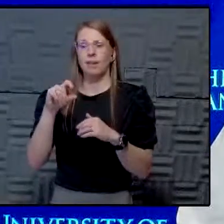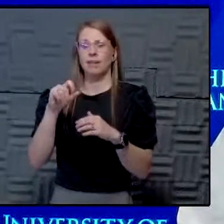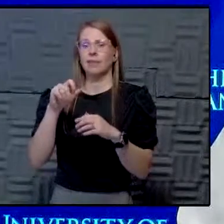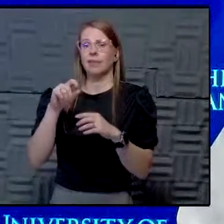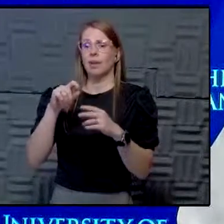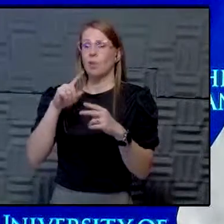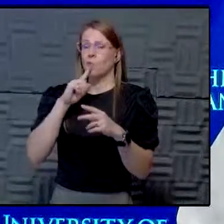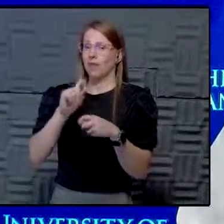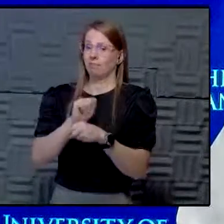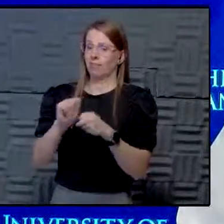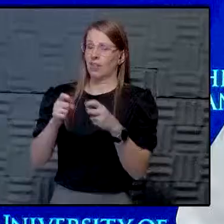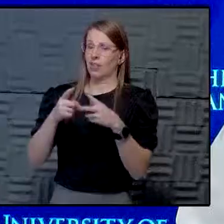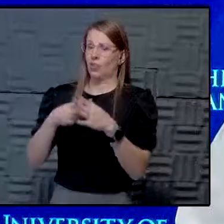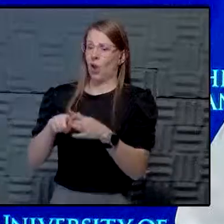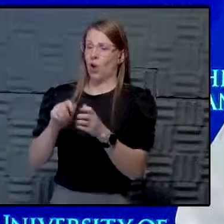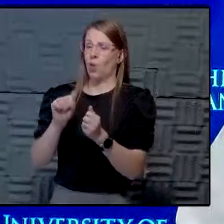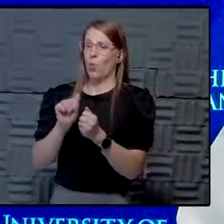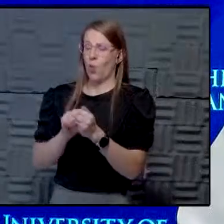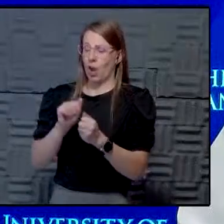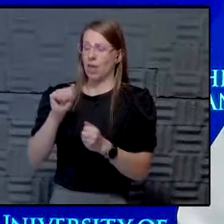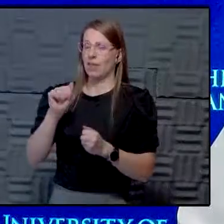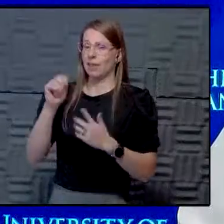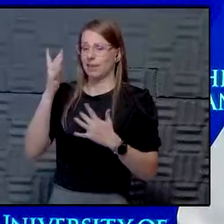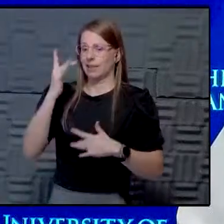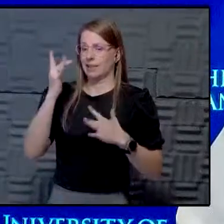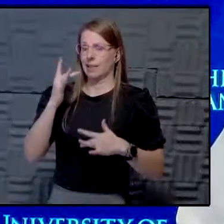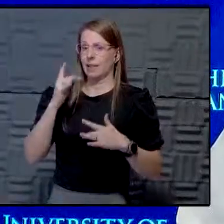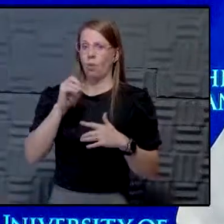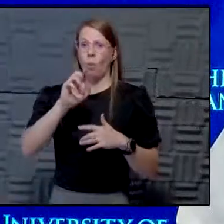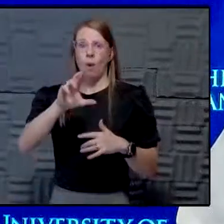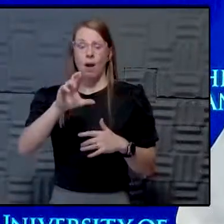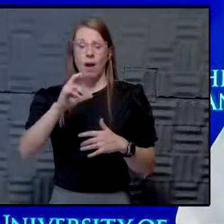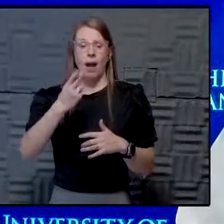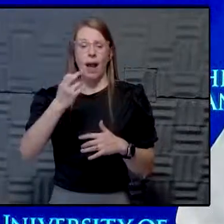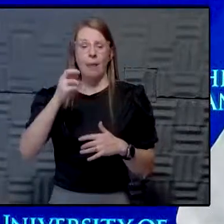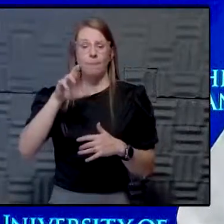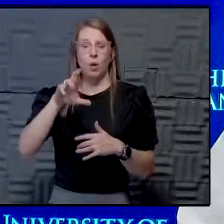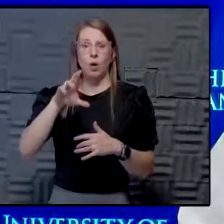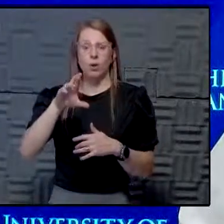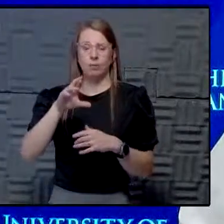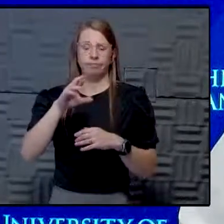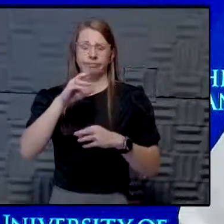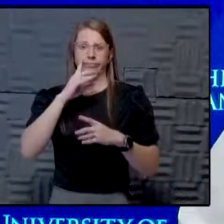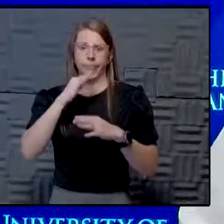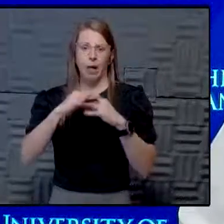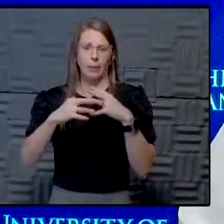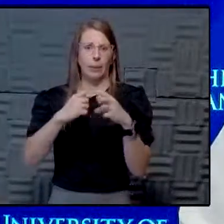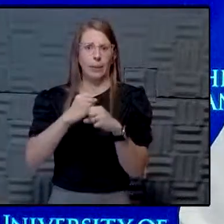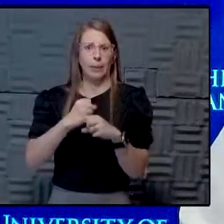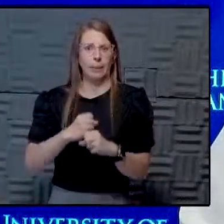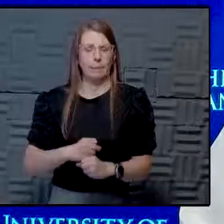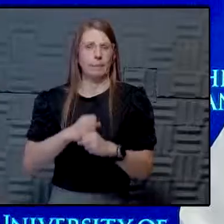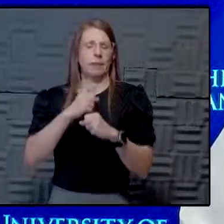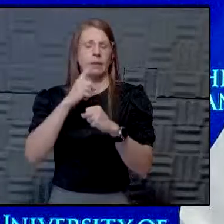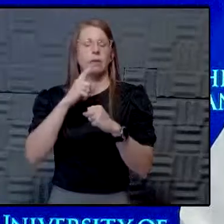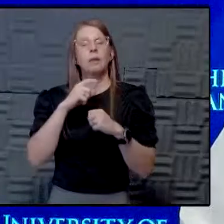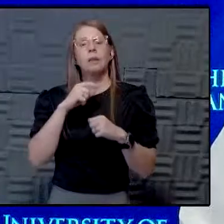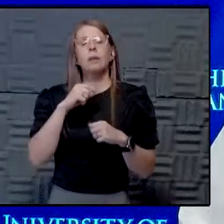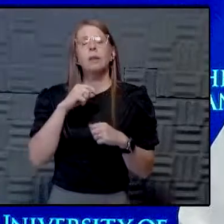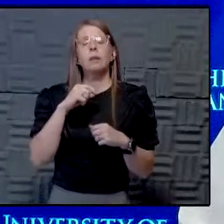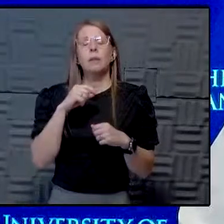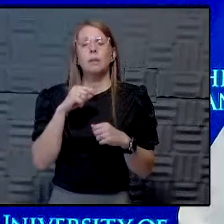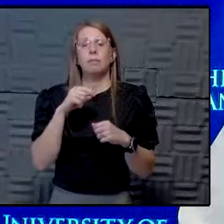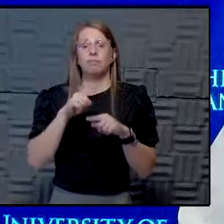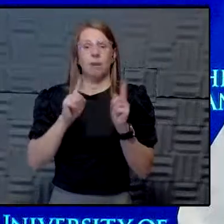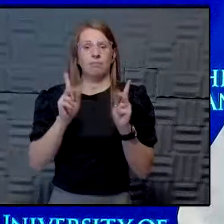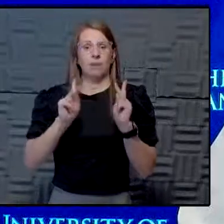case, or that you don't have a hypercoagulable state. You have to make sure that's been evaluated through talking to your doctor. But but